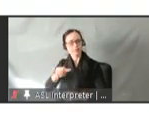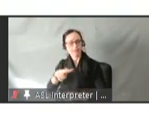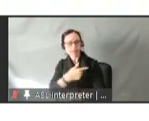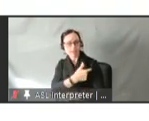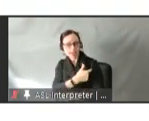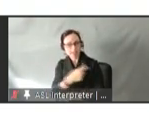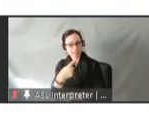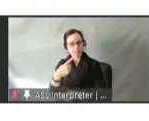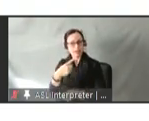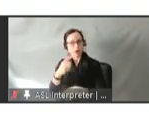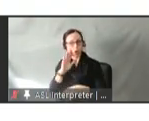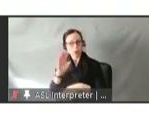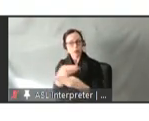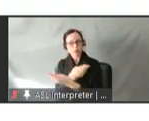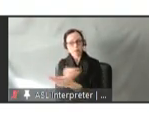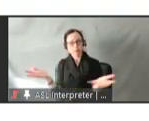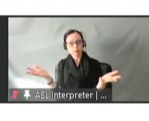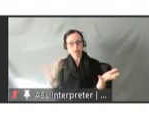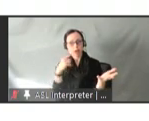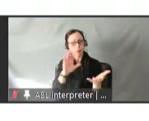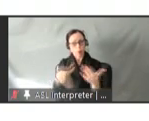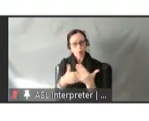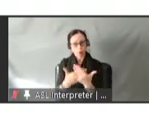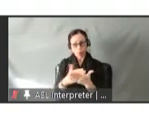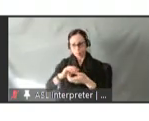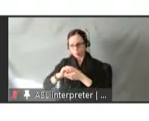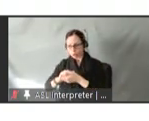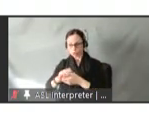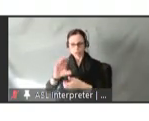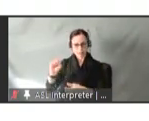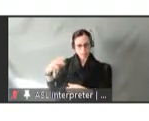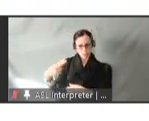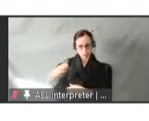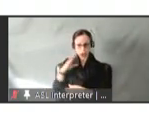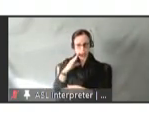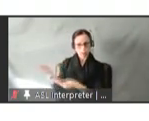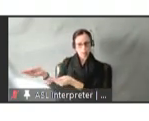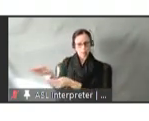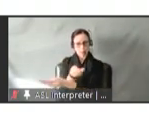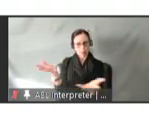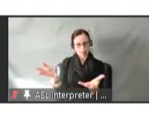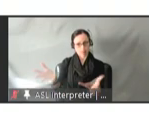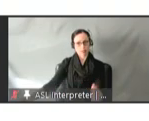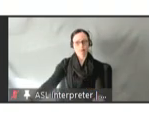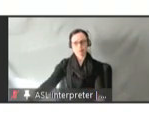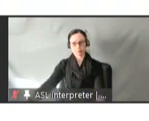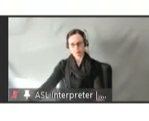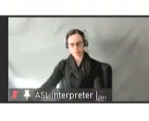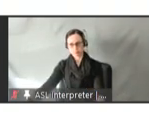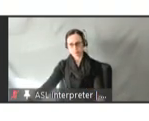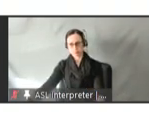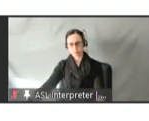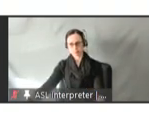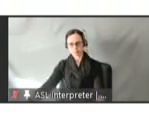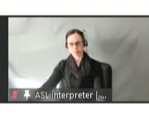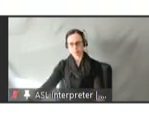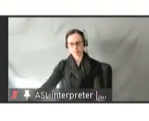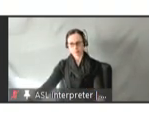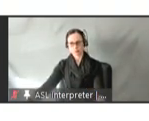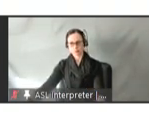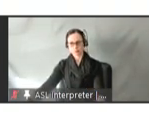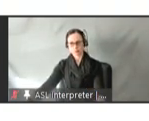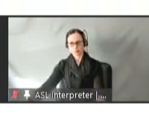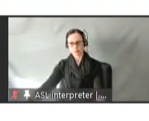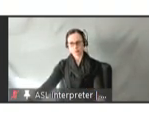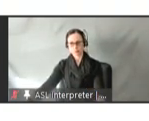to all of our partners and stakeholders, circulating it widely to get the message out.